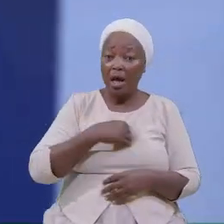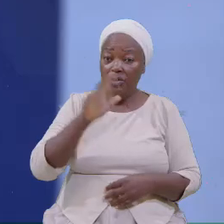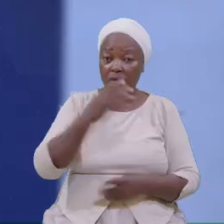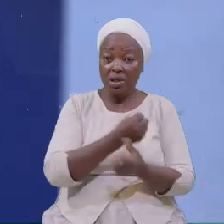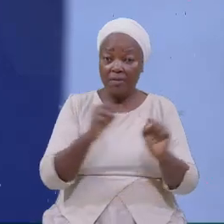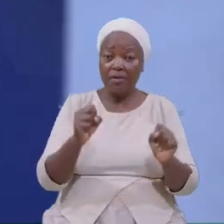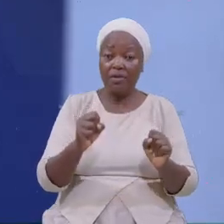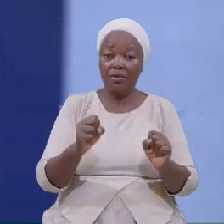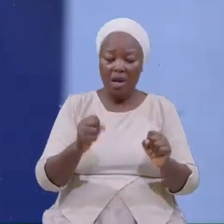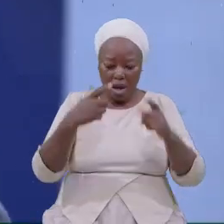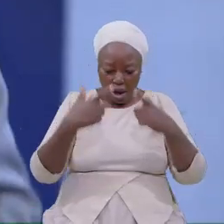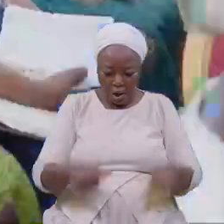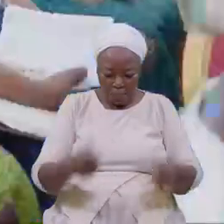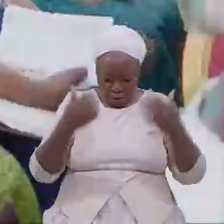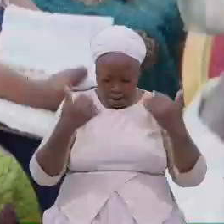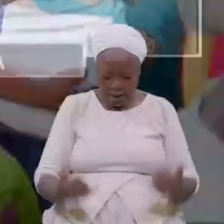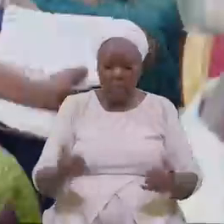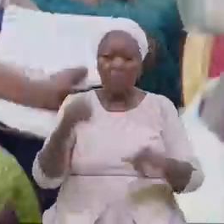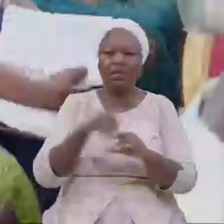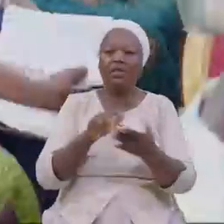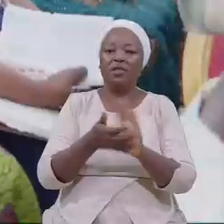salvation happens immediately.